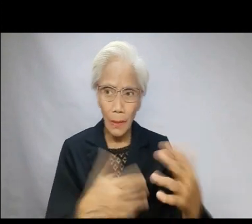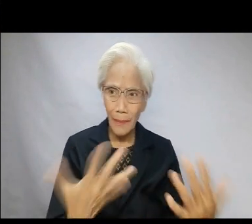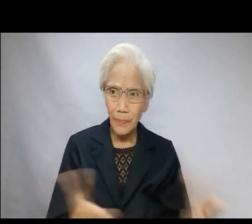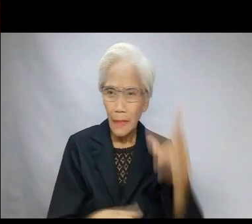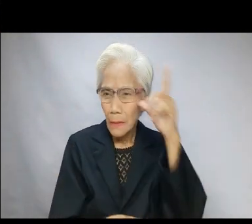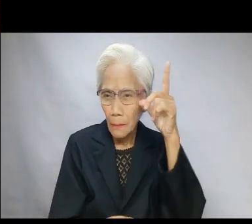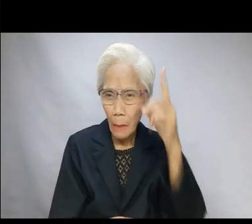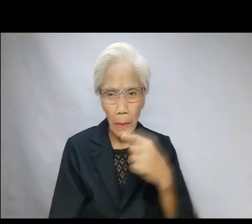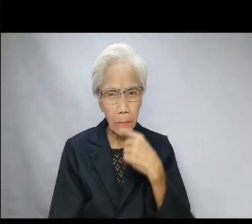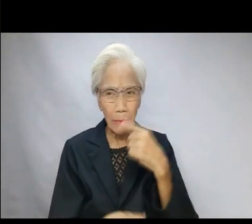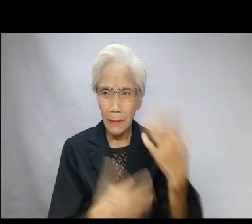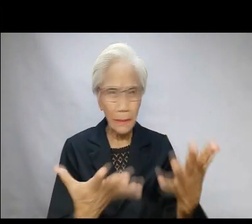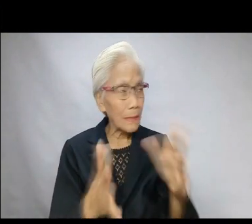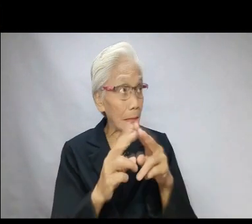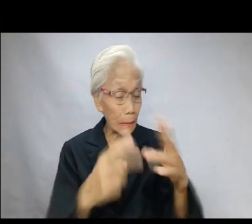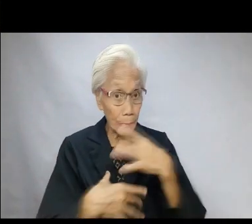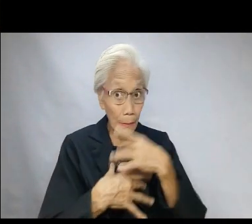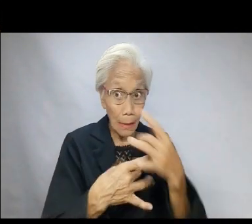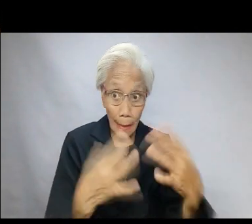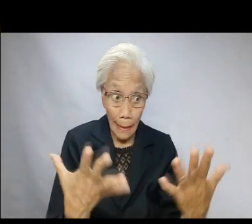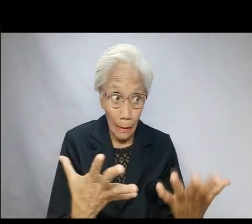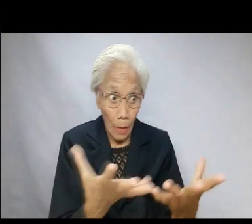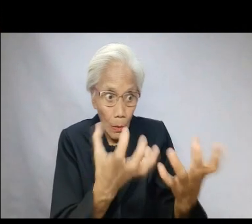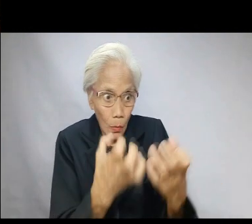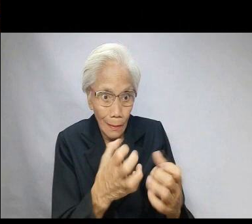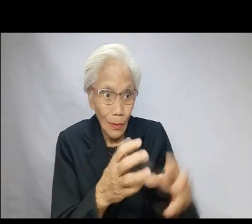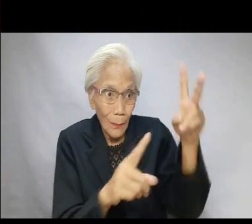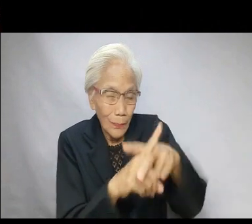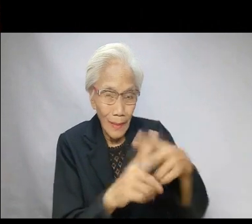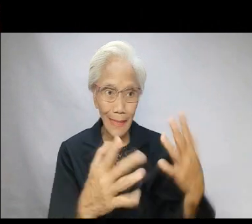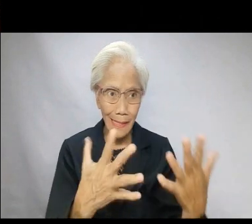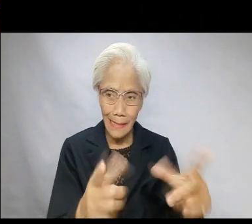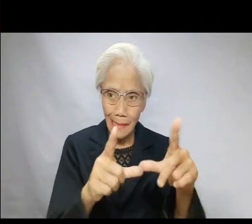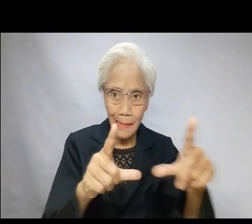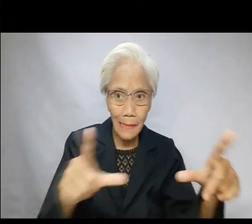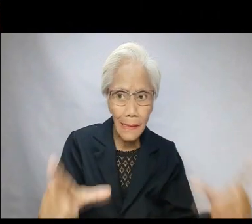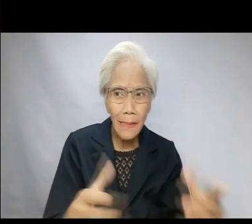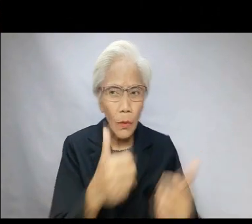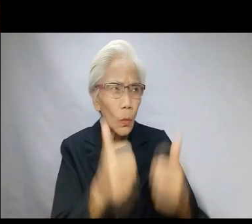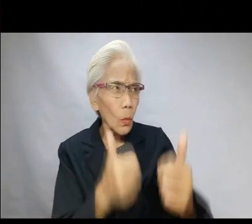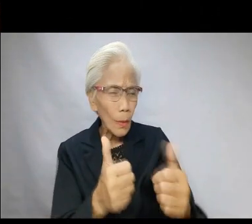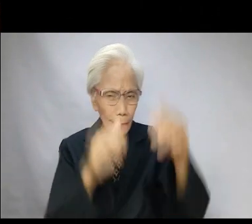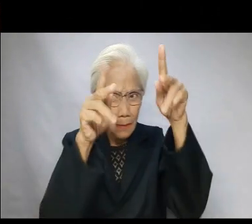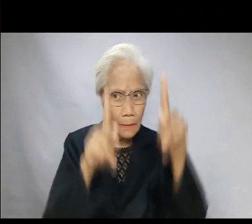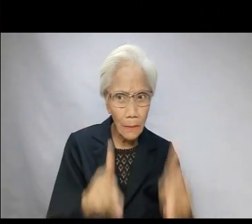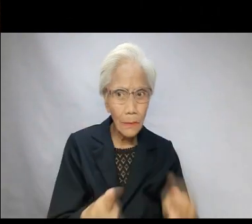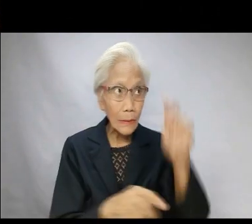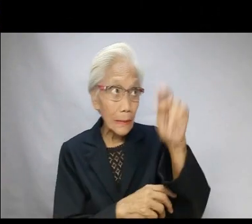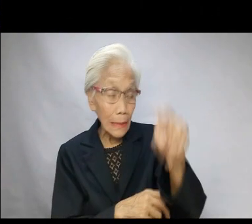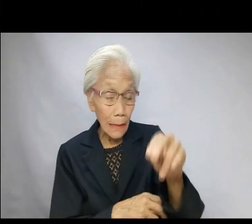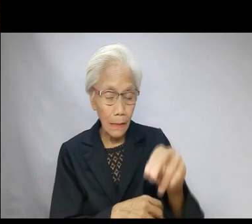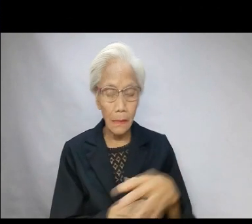levels of thirst is interesting. I would like now to apply these categories onto the human needs human beings thirst